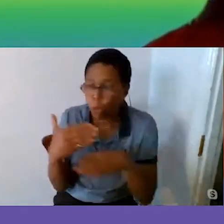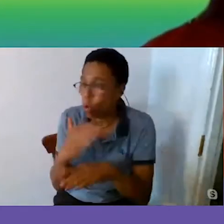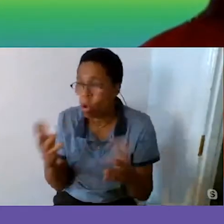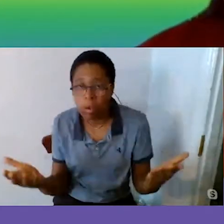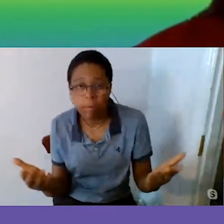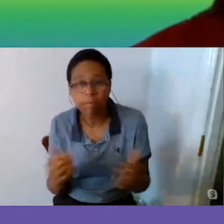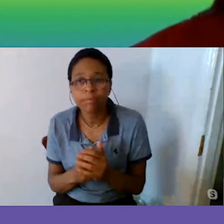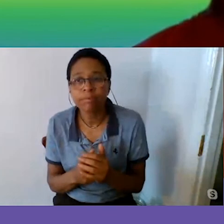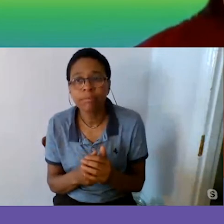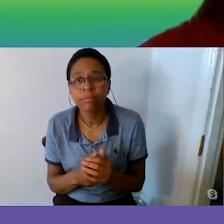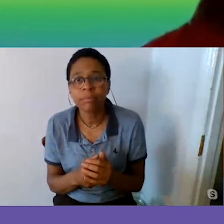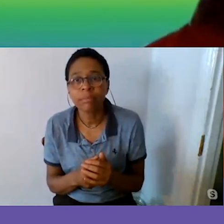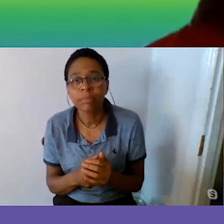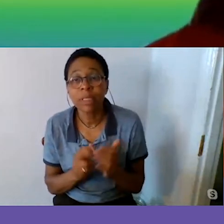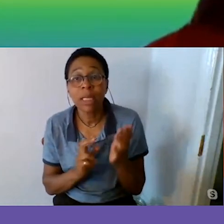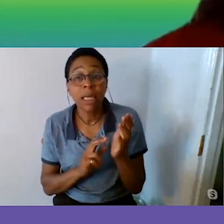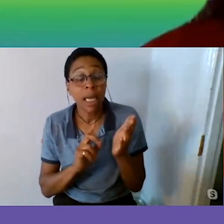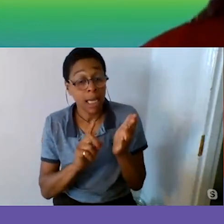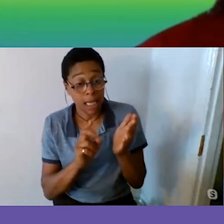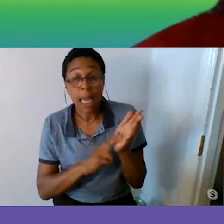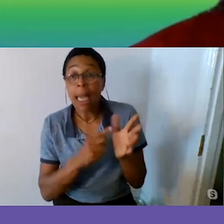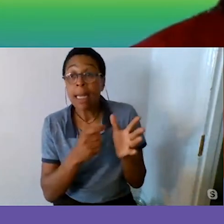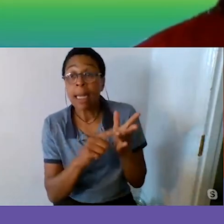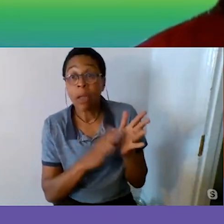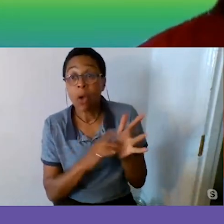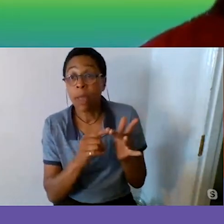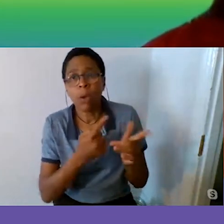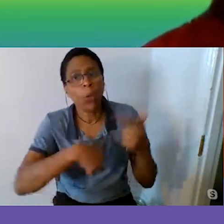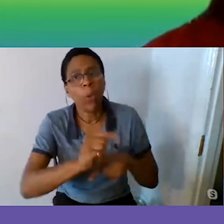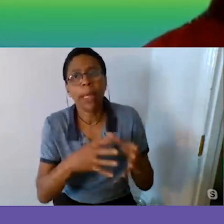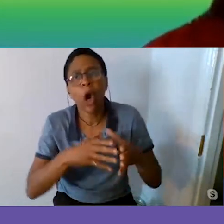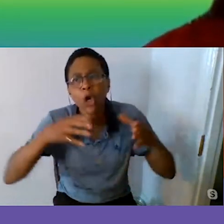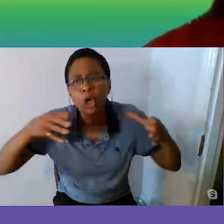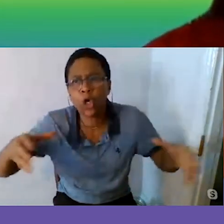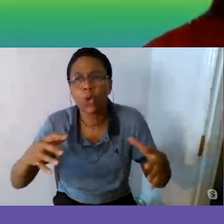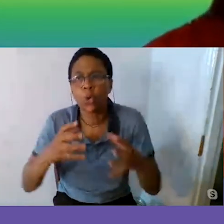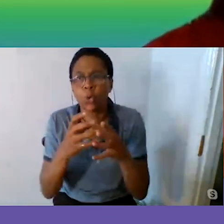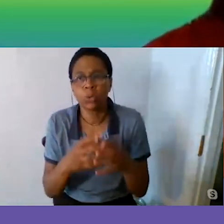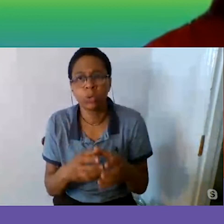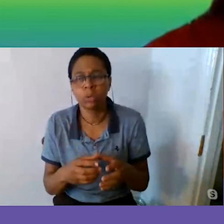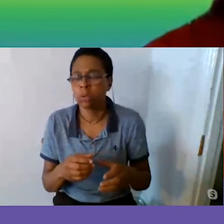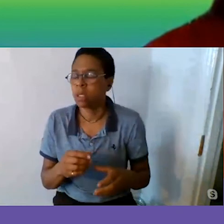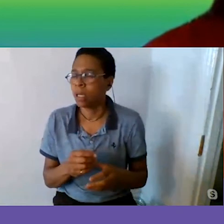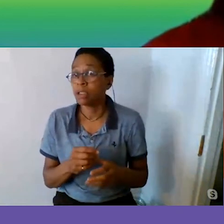Lesflicks is in a huge growth mode. We definitely got pushed forward by COVID, and there's been some real silver